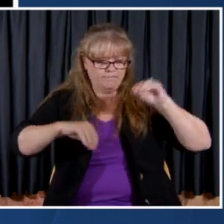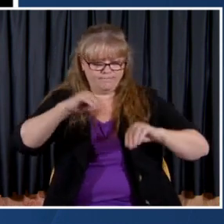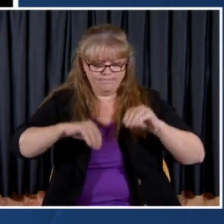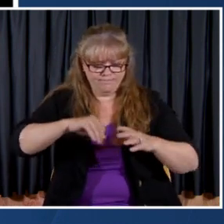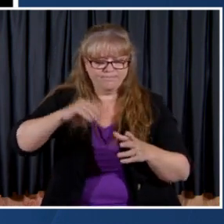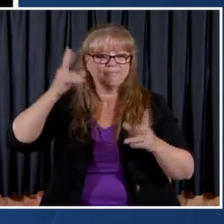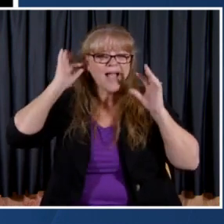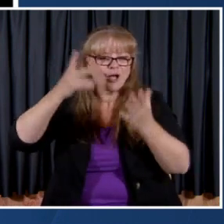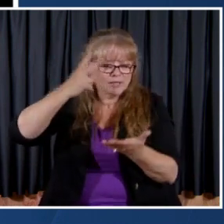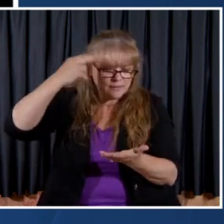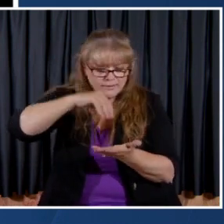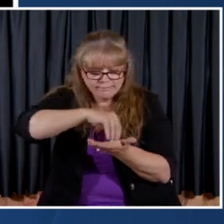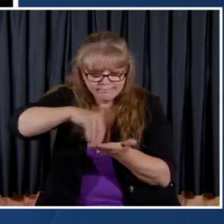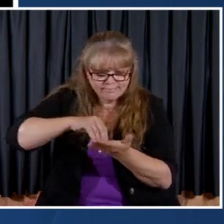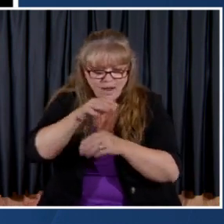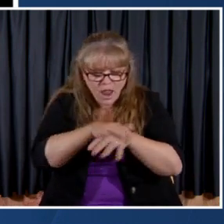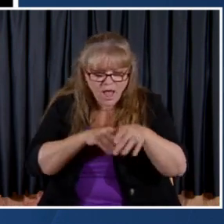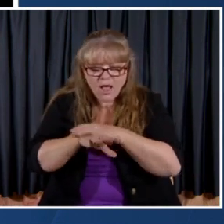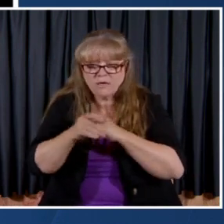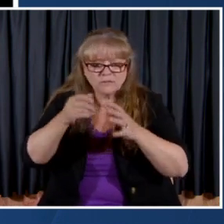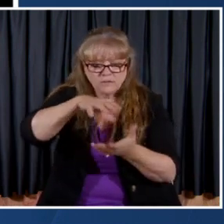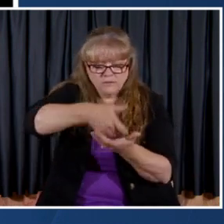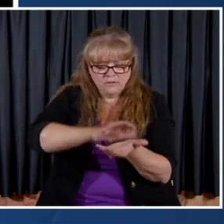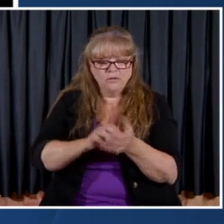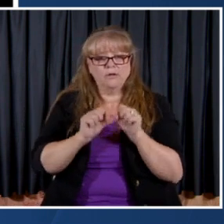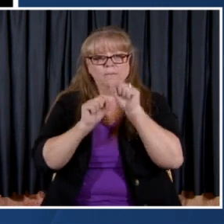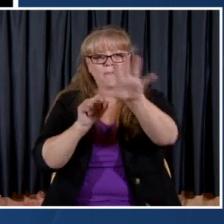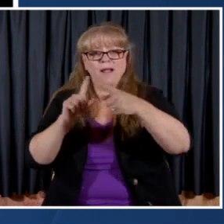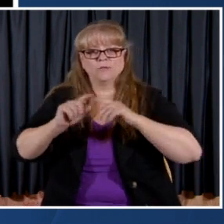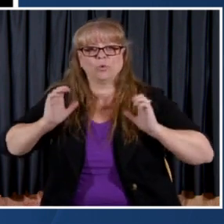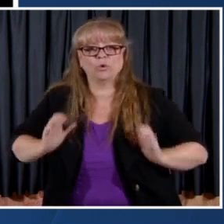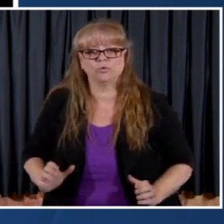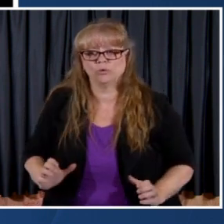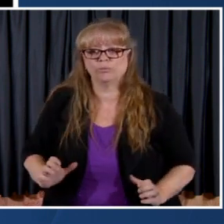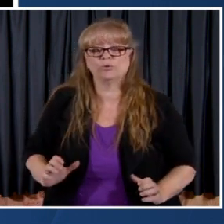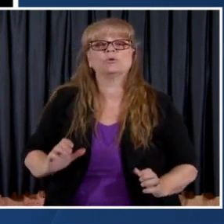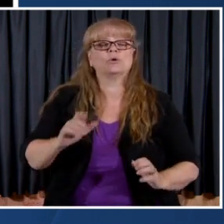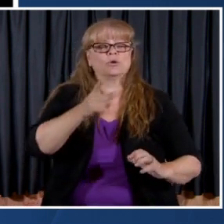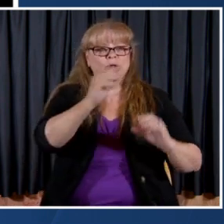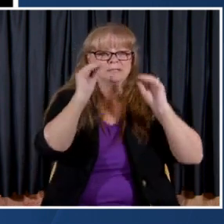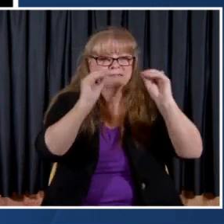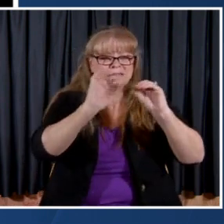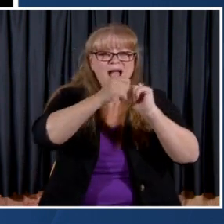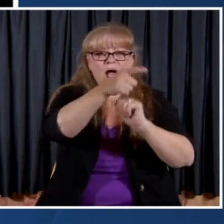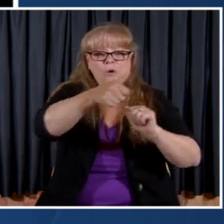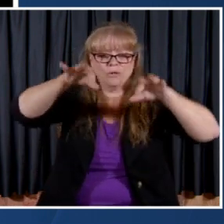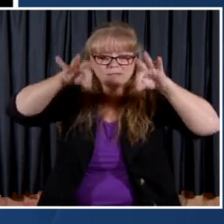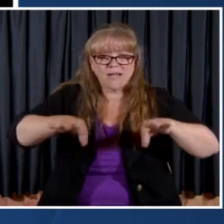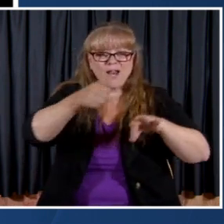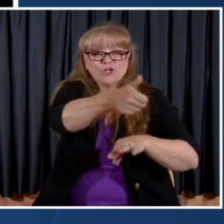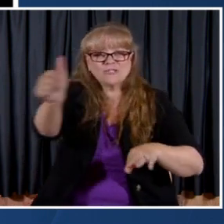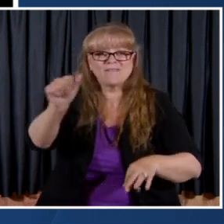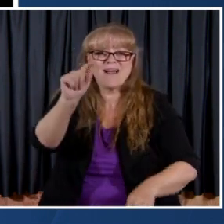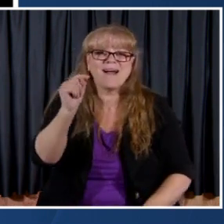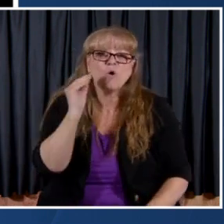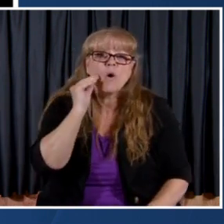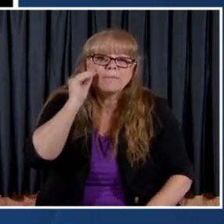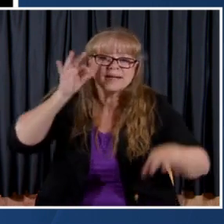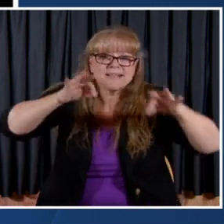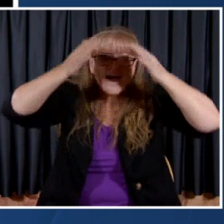FaceTime. And while many stylists are back, we're continuing to encourage Colorado businesses to use telework options,